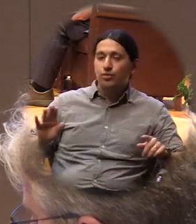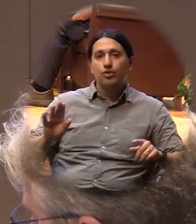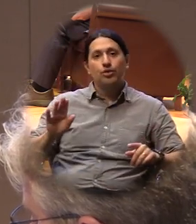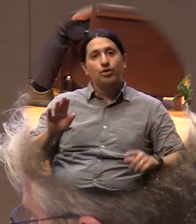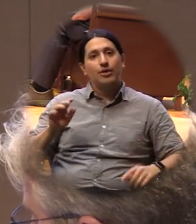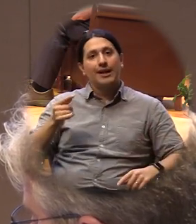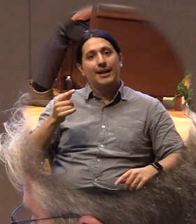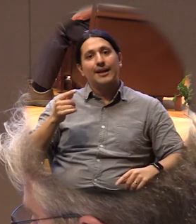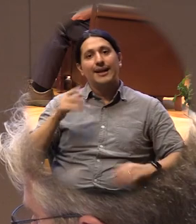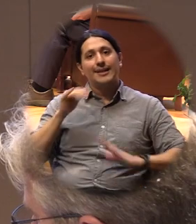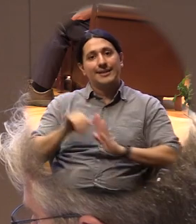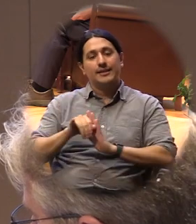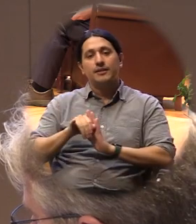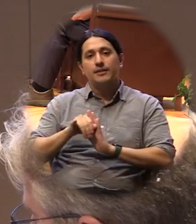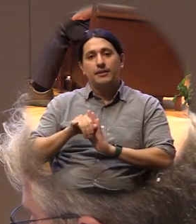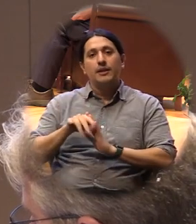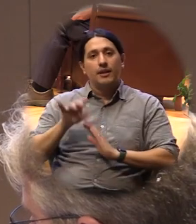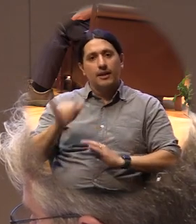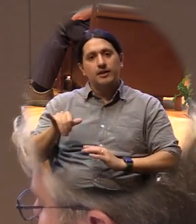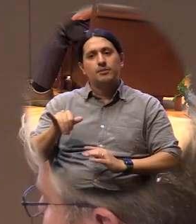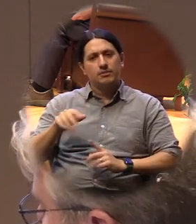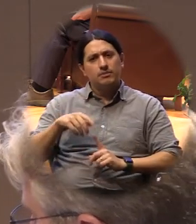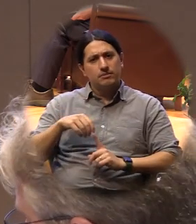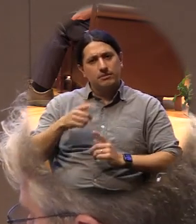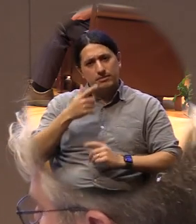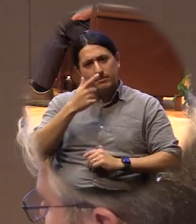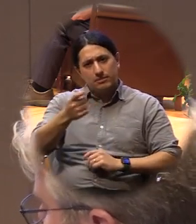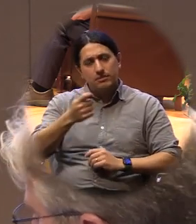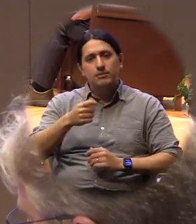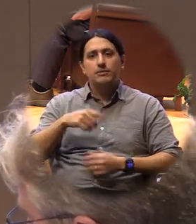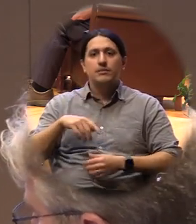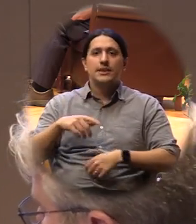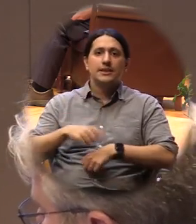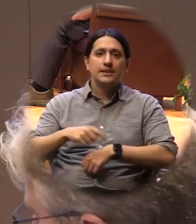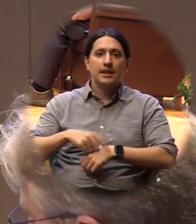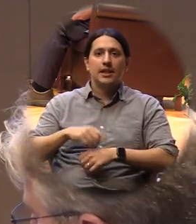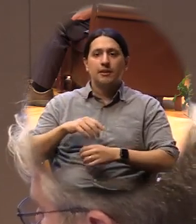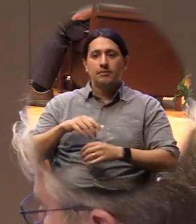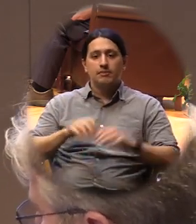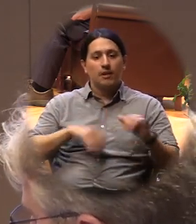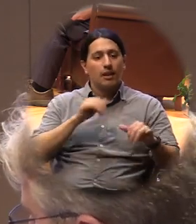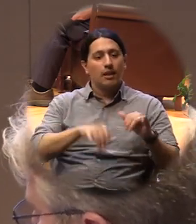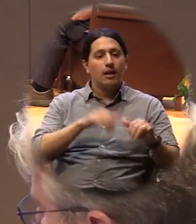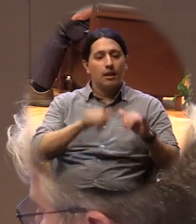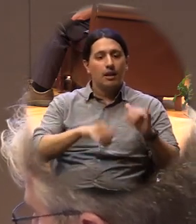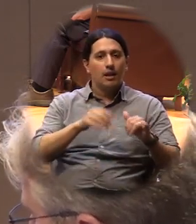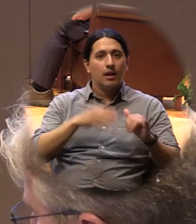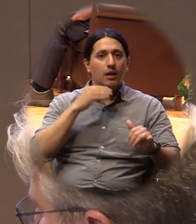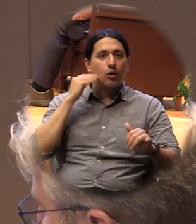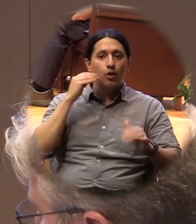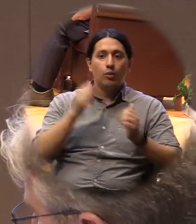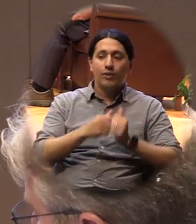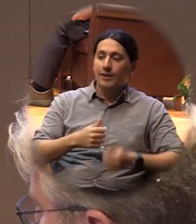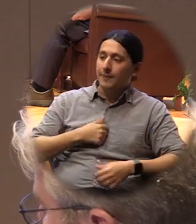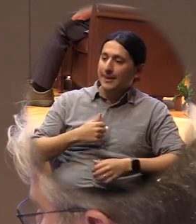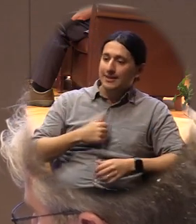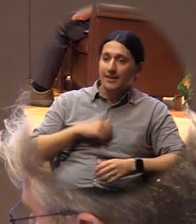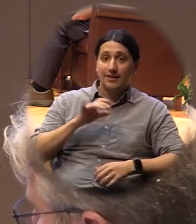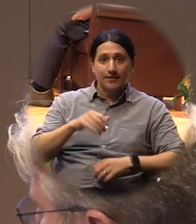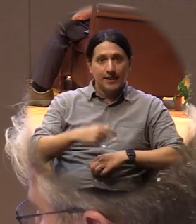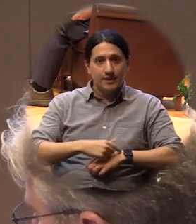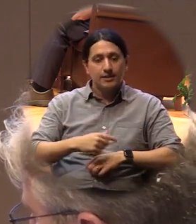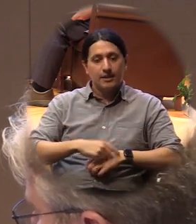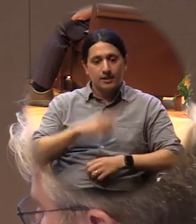it's been a really unique time for all of this at home time and with myself time for deep